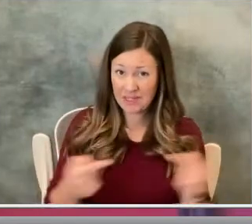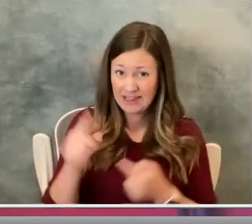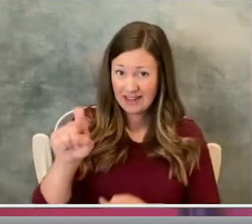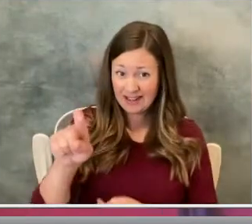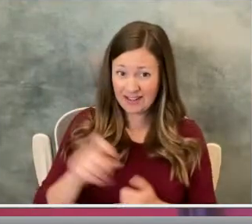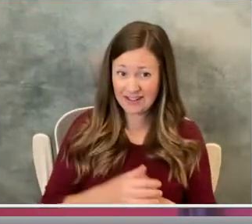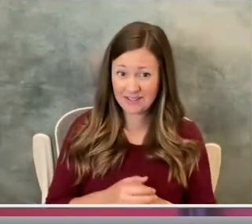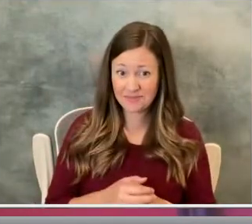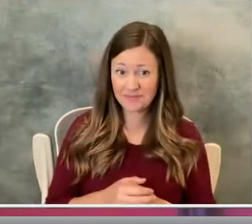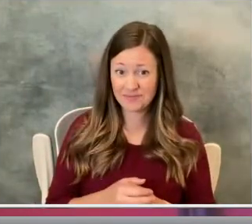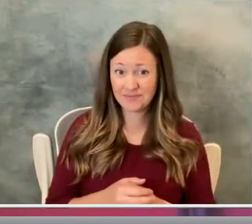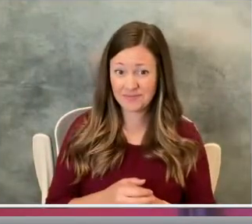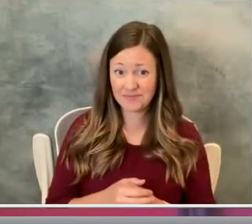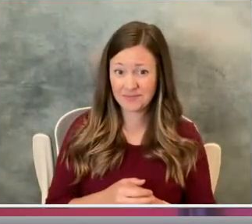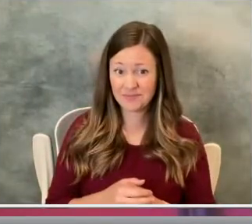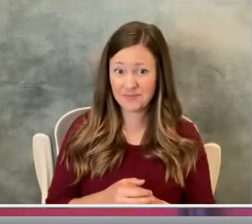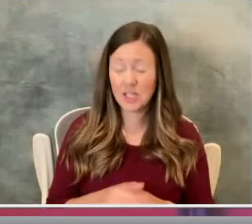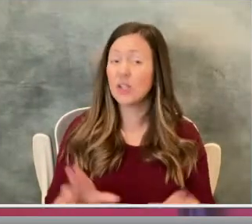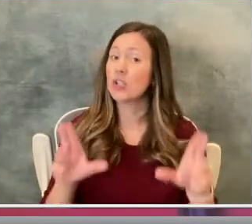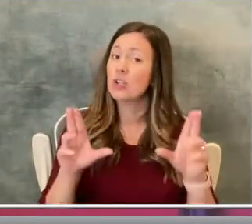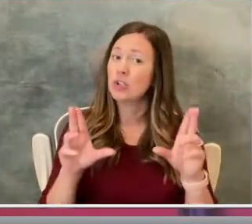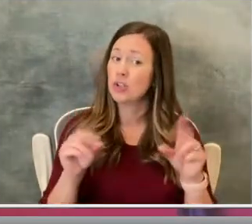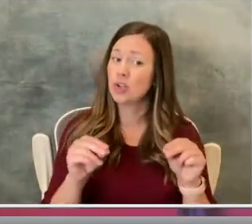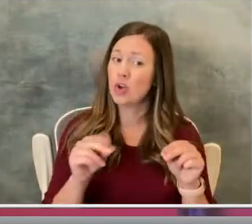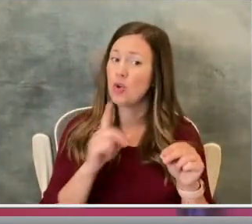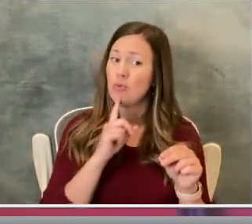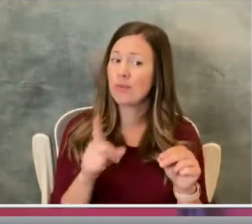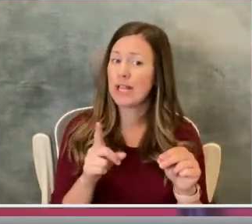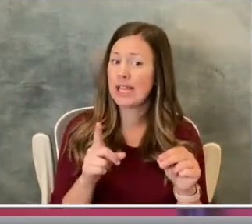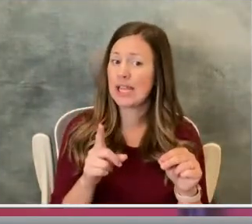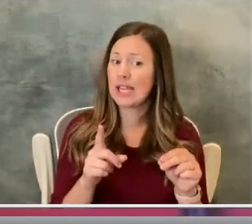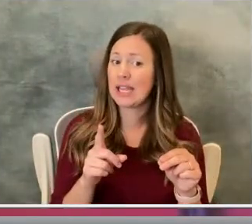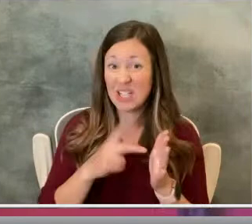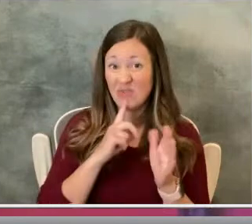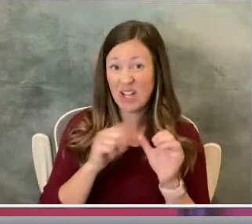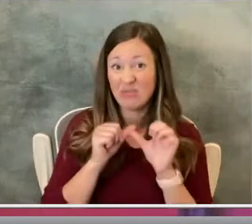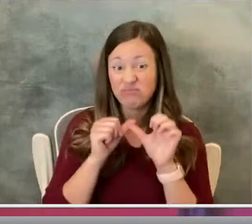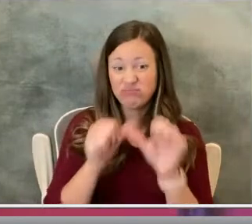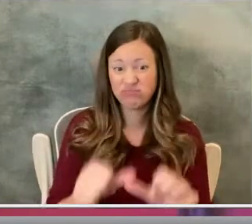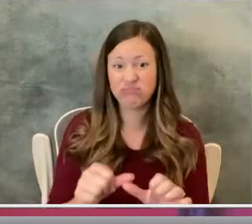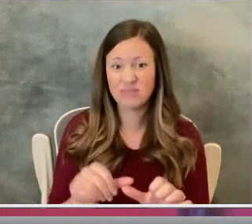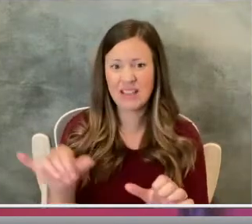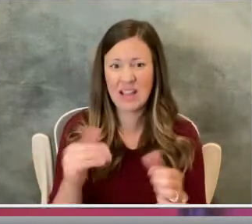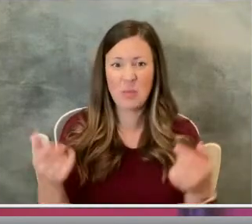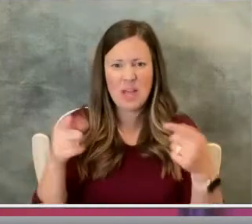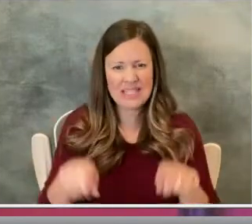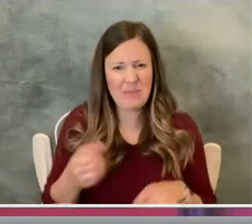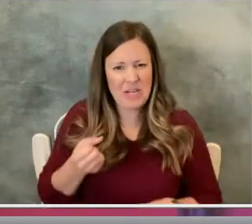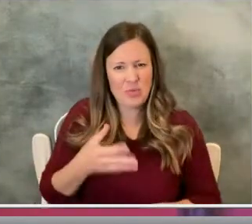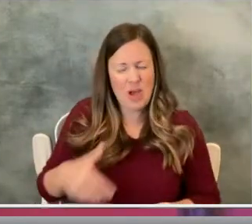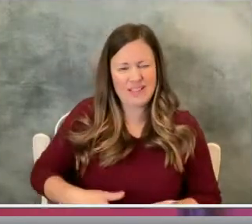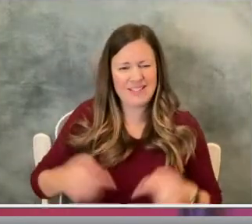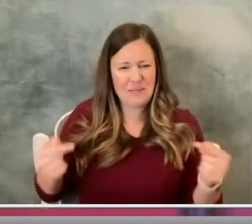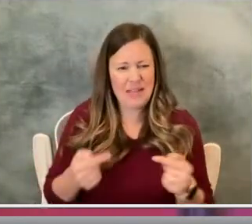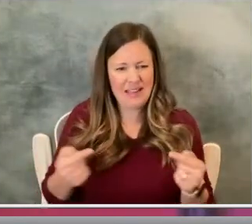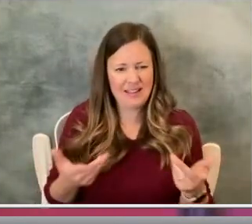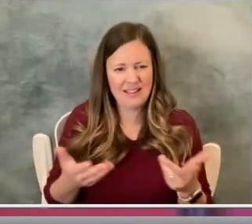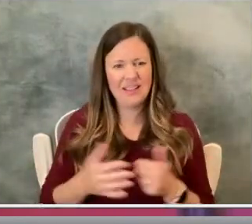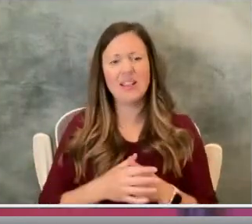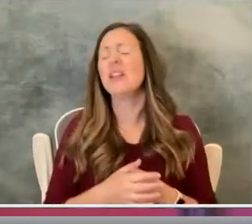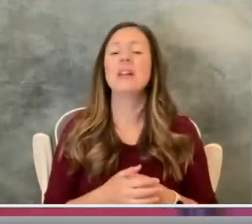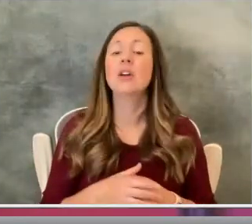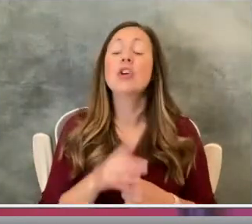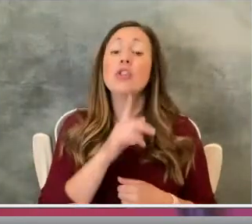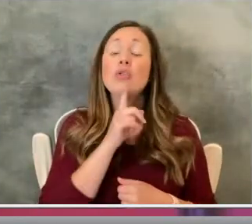late finding. But like we talked about before, people like what's happening to cause the stomach ache? Well, basically, what's happened by the